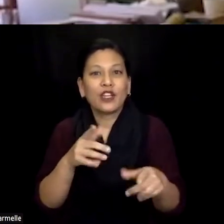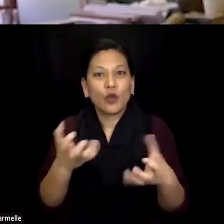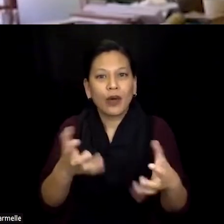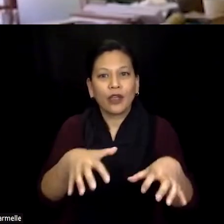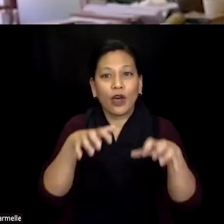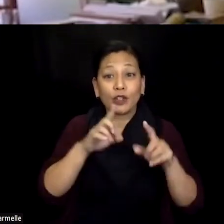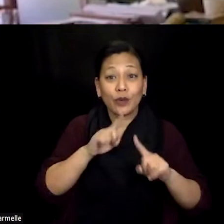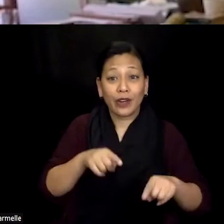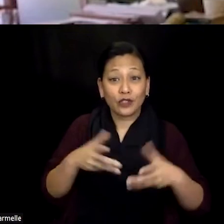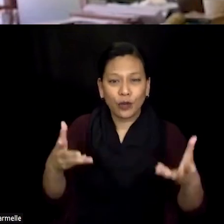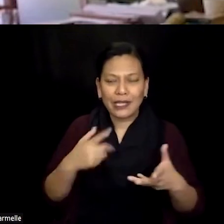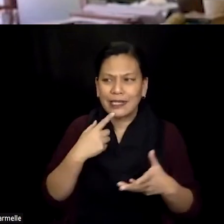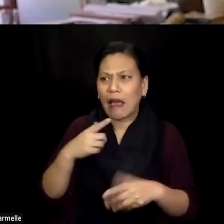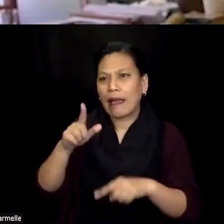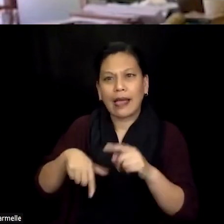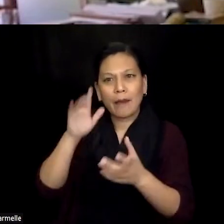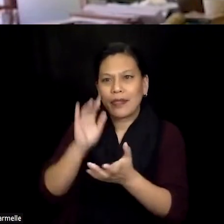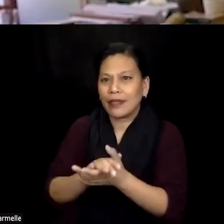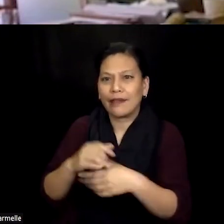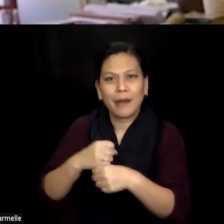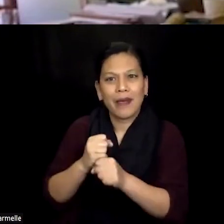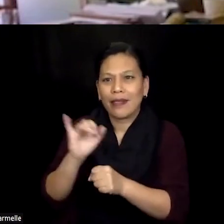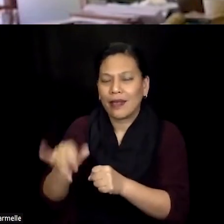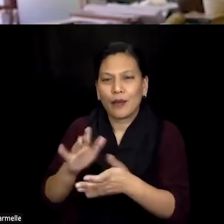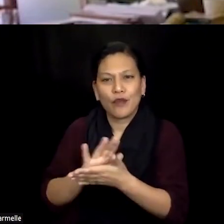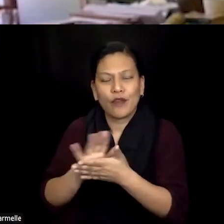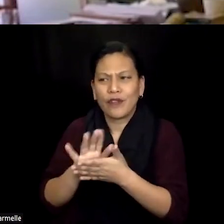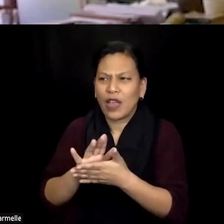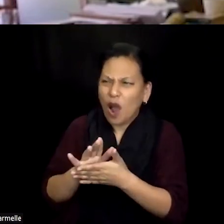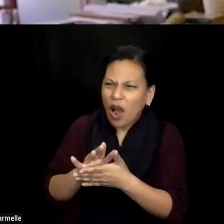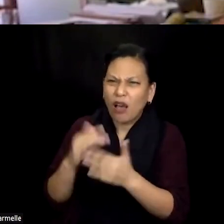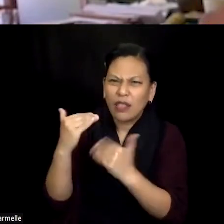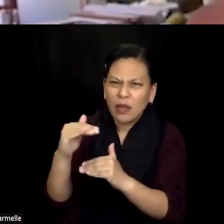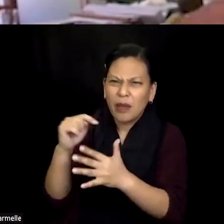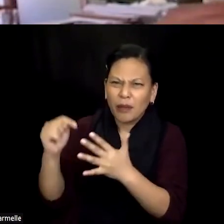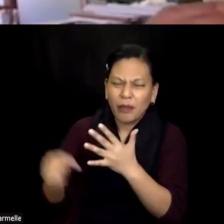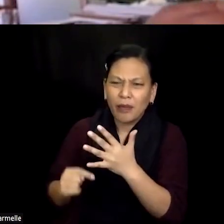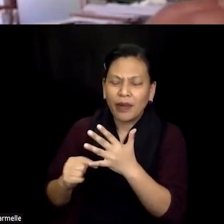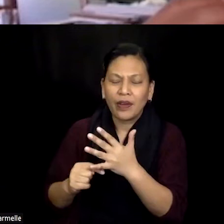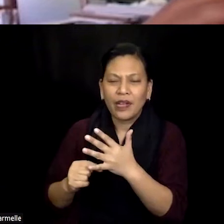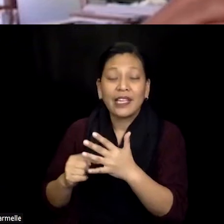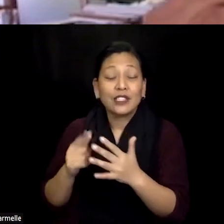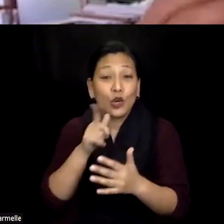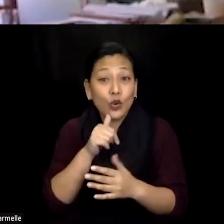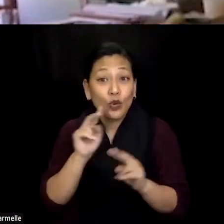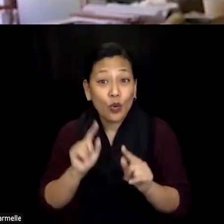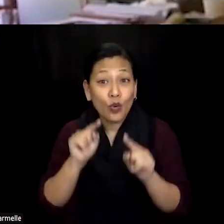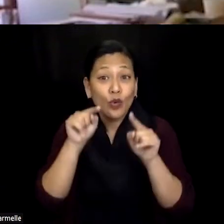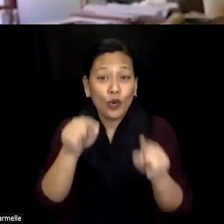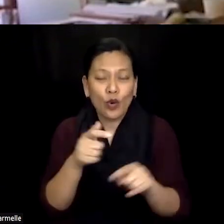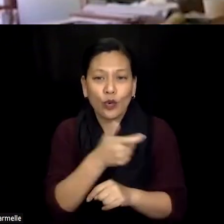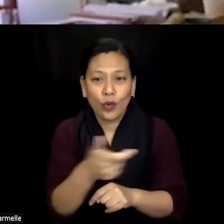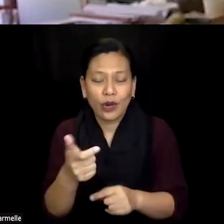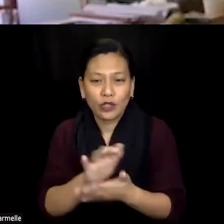did that. Mm-hmm. That is such a great place to tell, to put an audience, because cinema goers want to see something